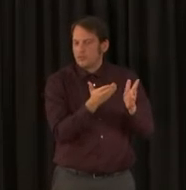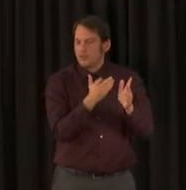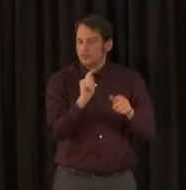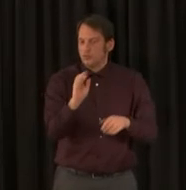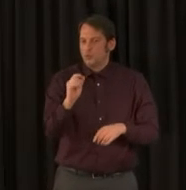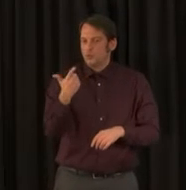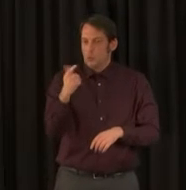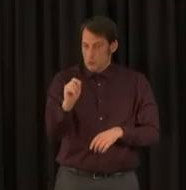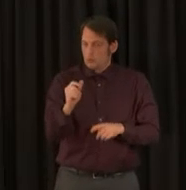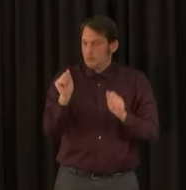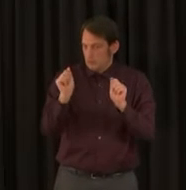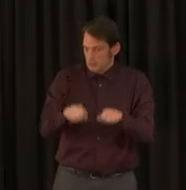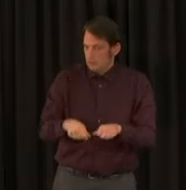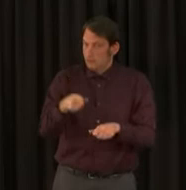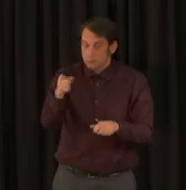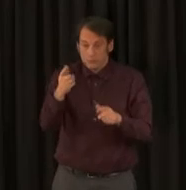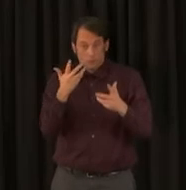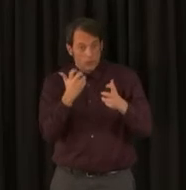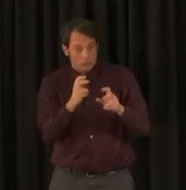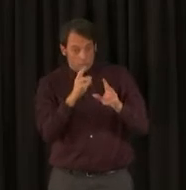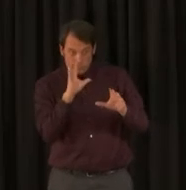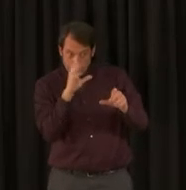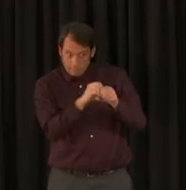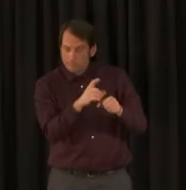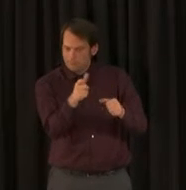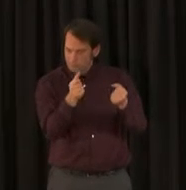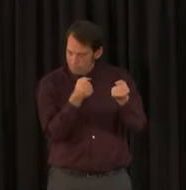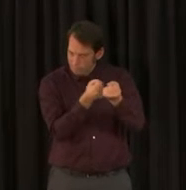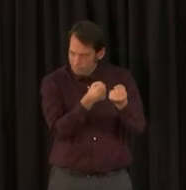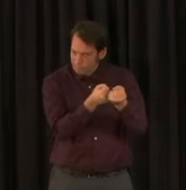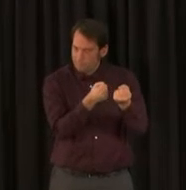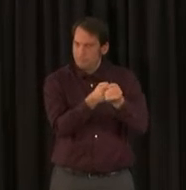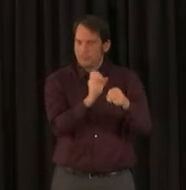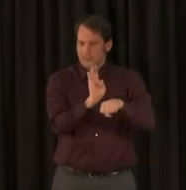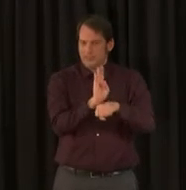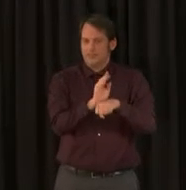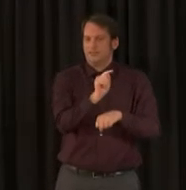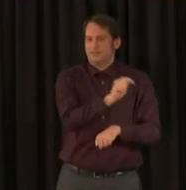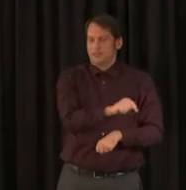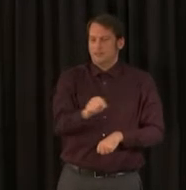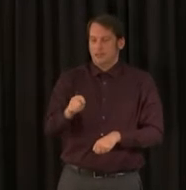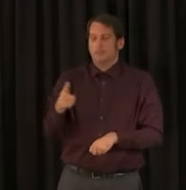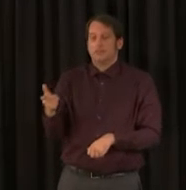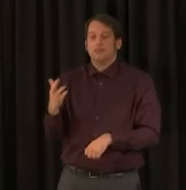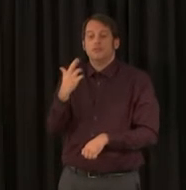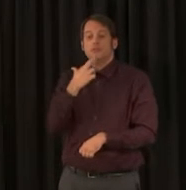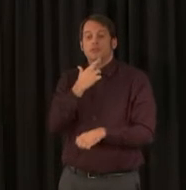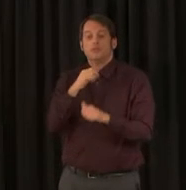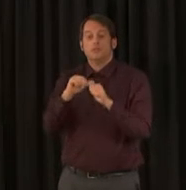look forward to having you partake in that event. The Restaurant Association website is